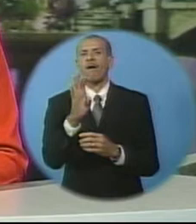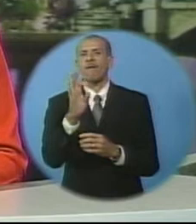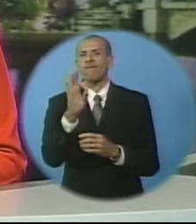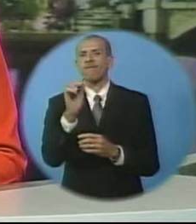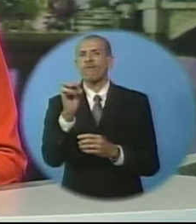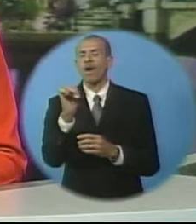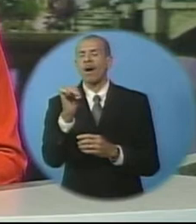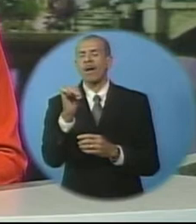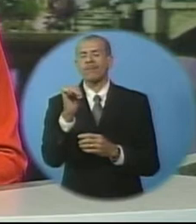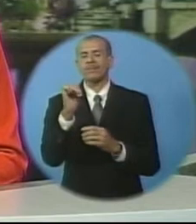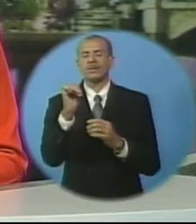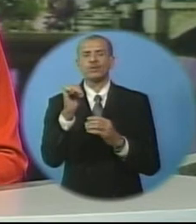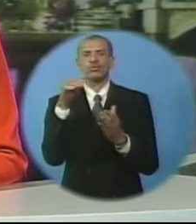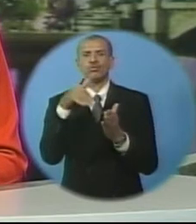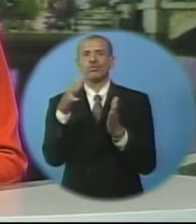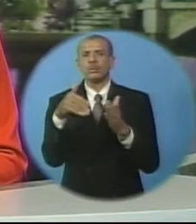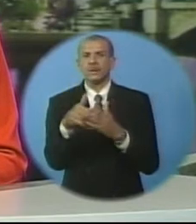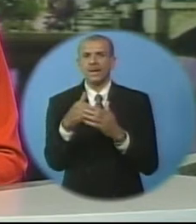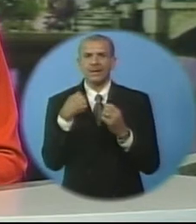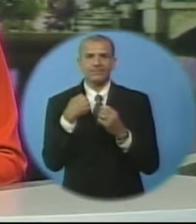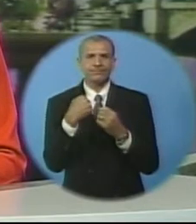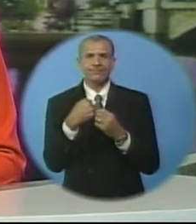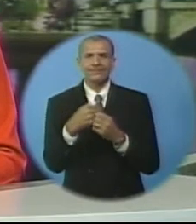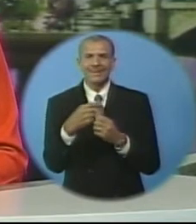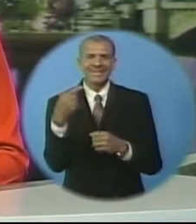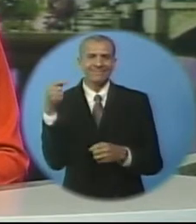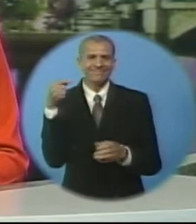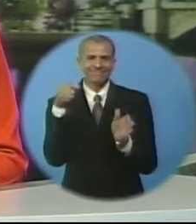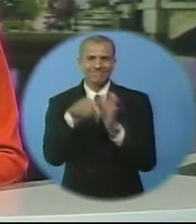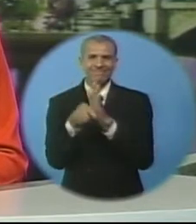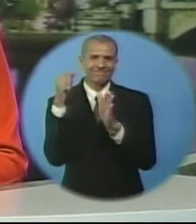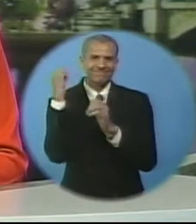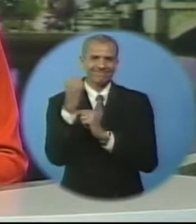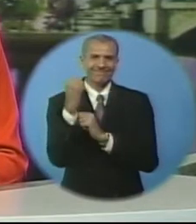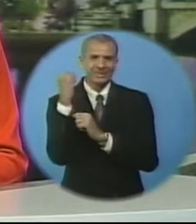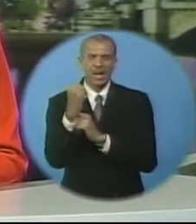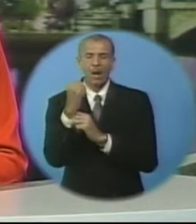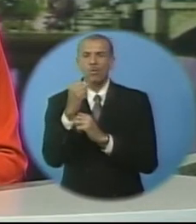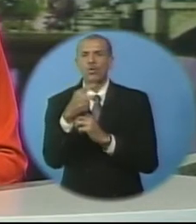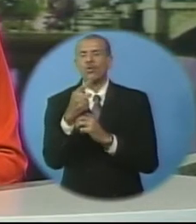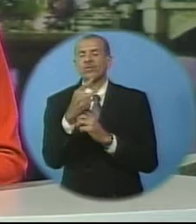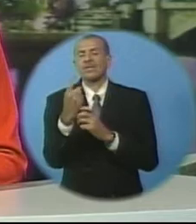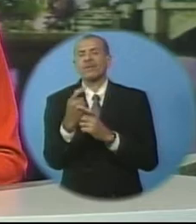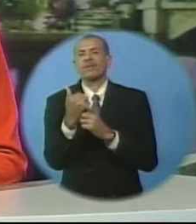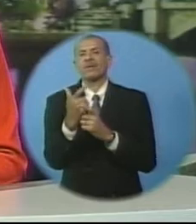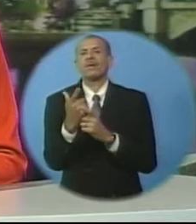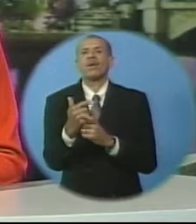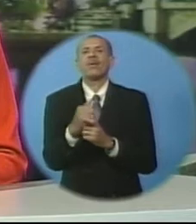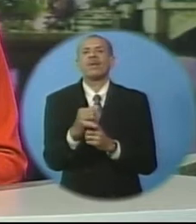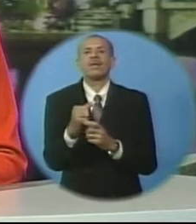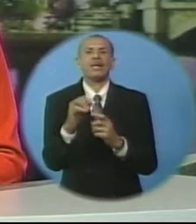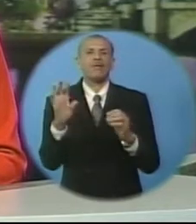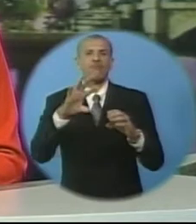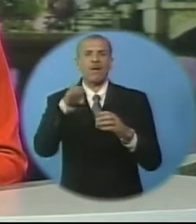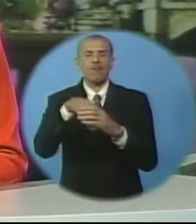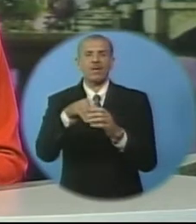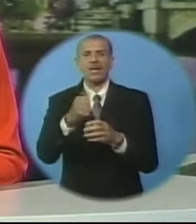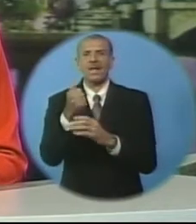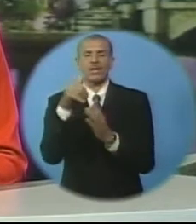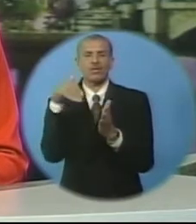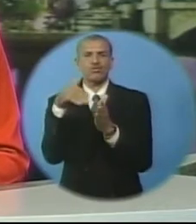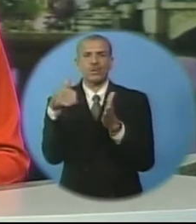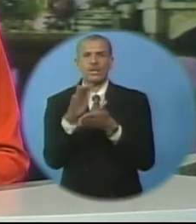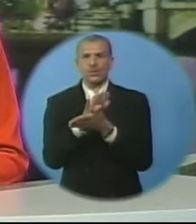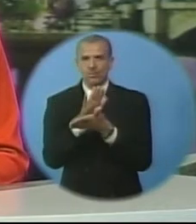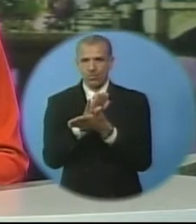Memorial Secondary School is nursing multiple stab wounds after being involved in an altercation with another female student at the